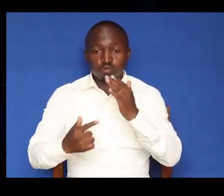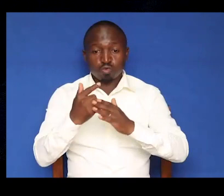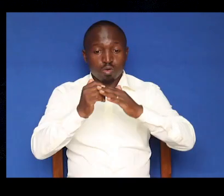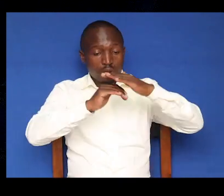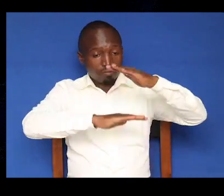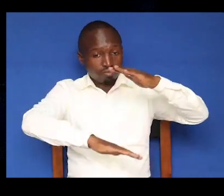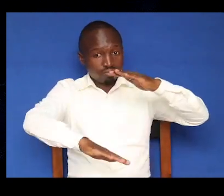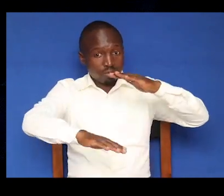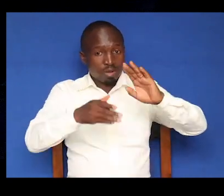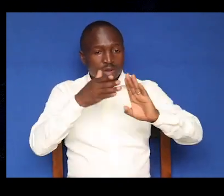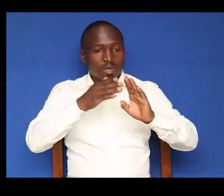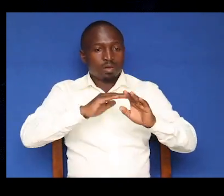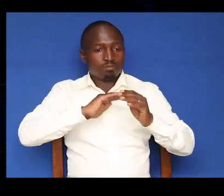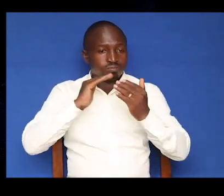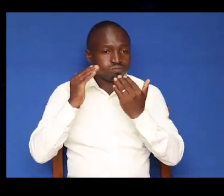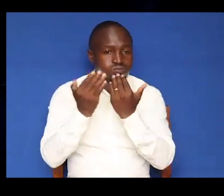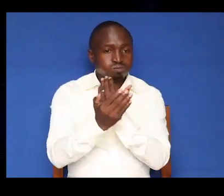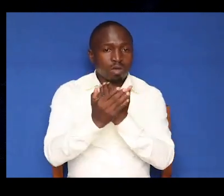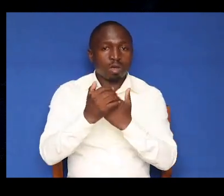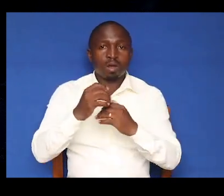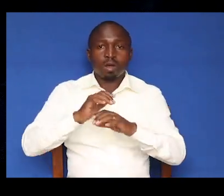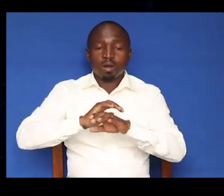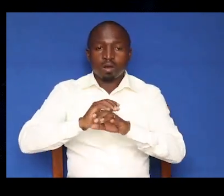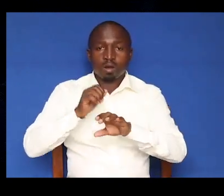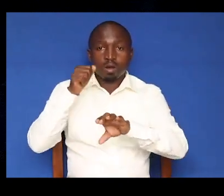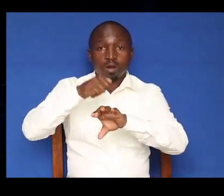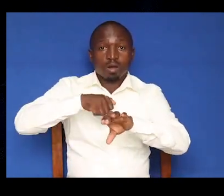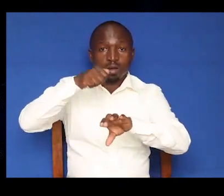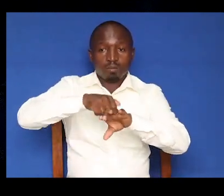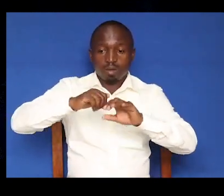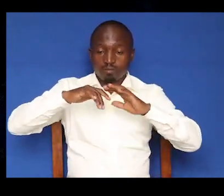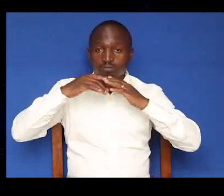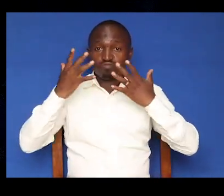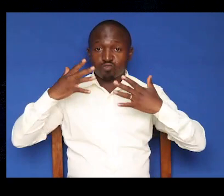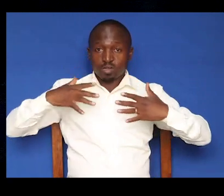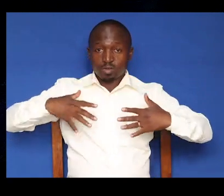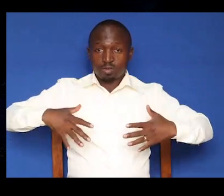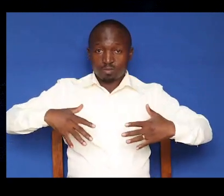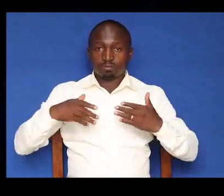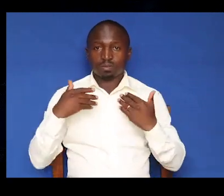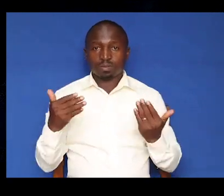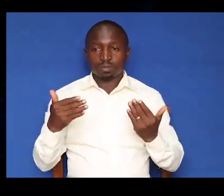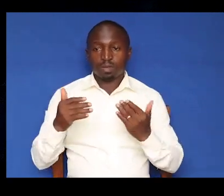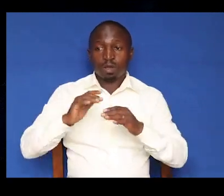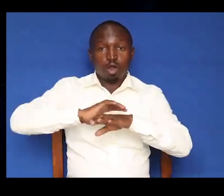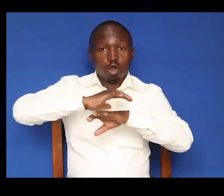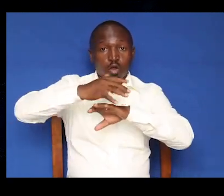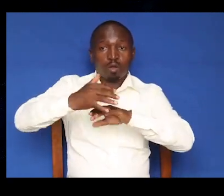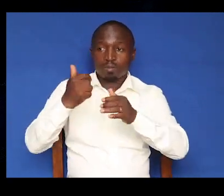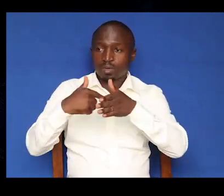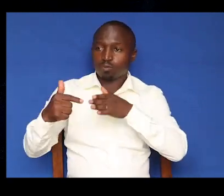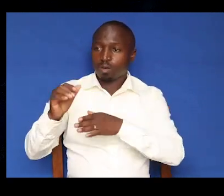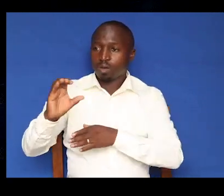oceanic body to build protective shells around their bodies. Such protective shells